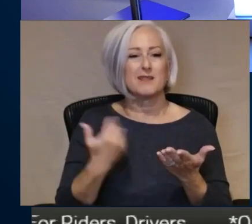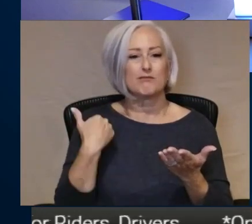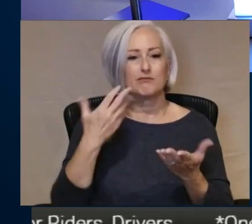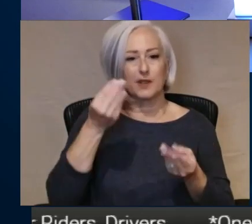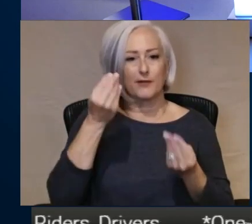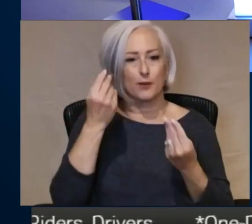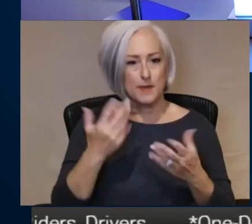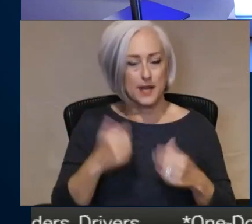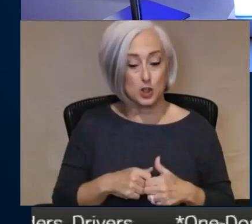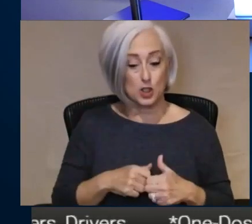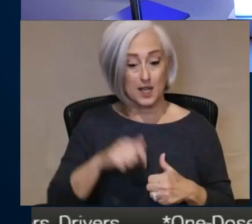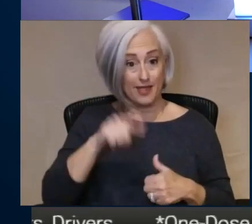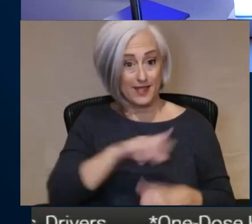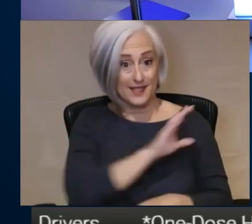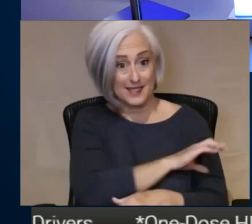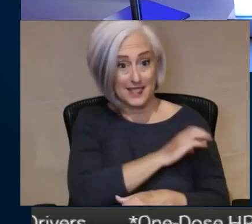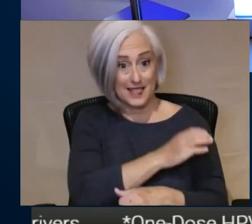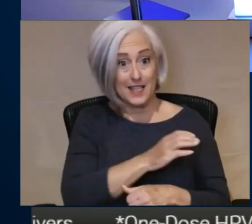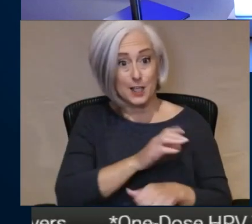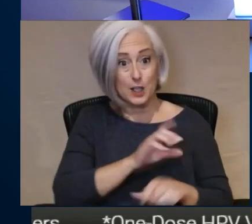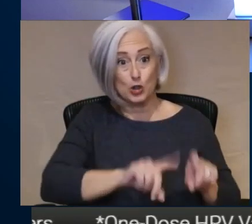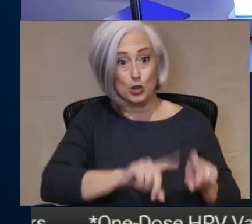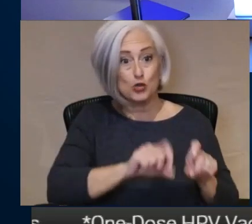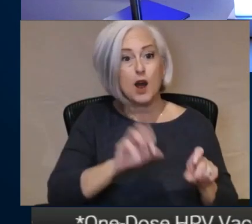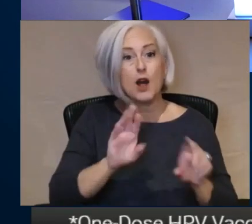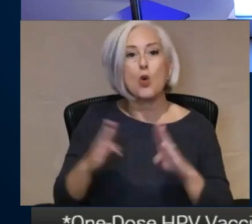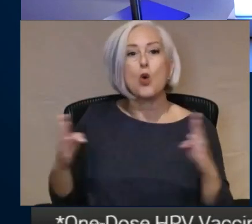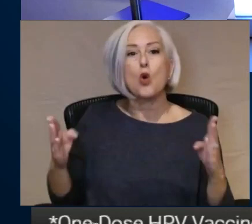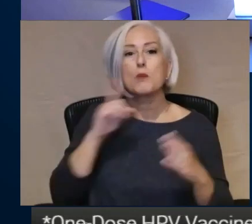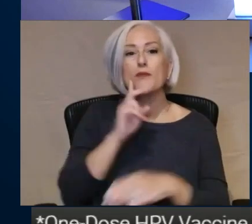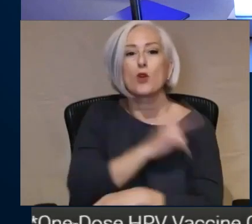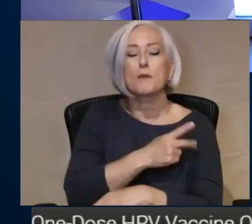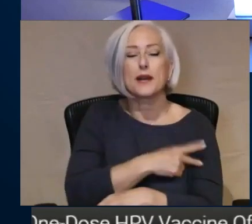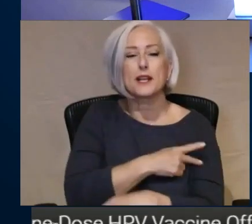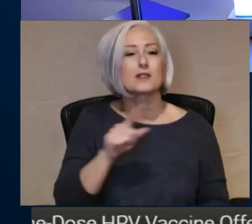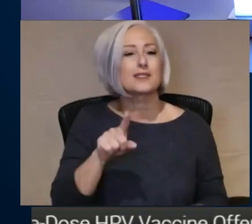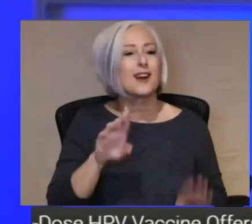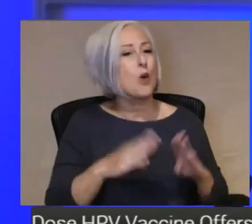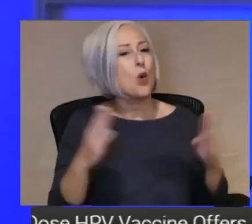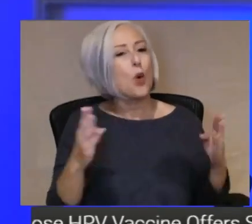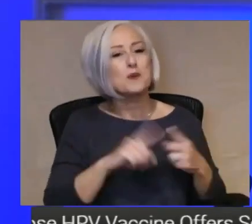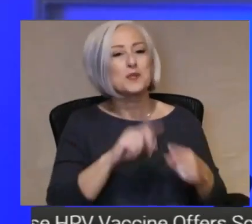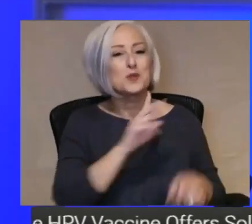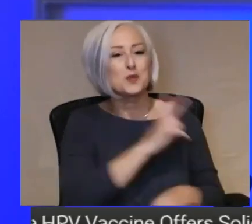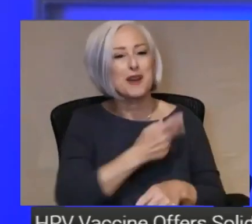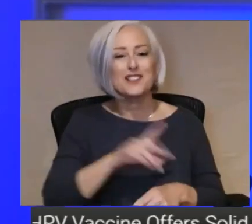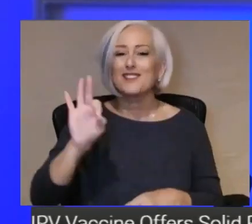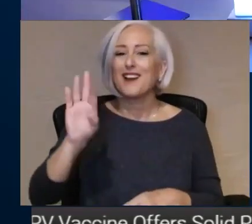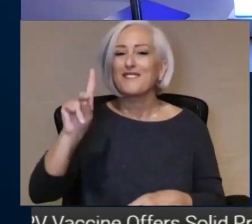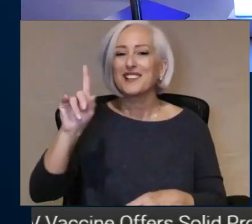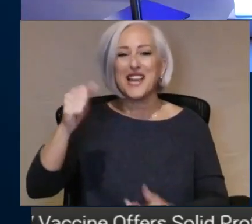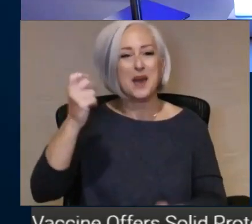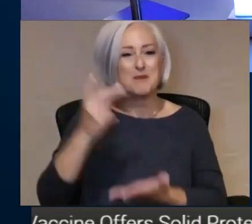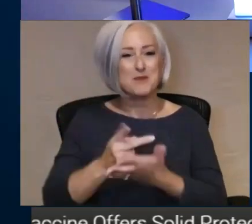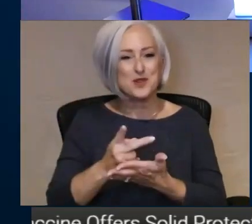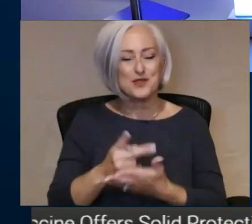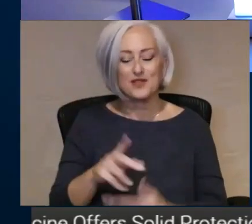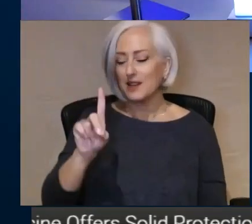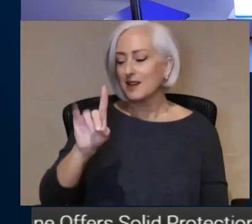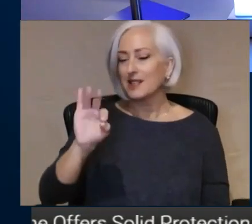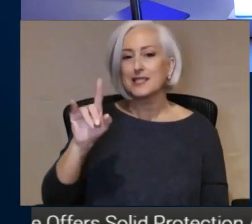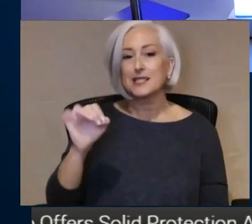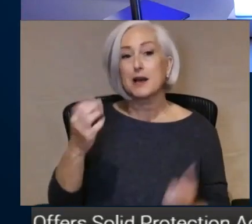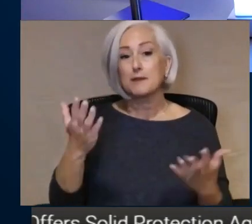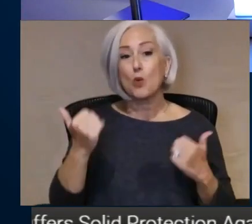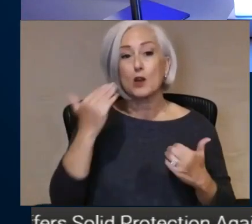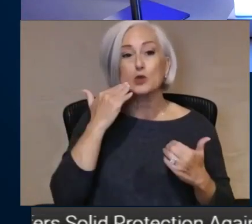to patients? Interesting. It is open to patients. FDA approved. Okay, Debbie wants to know, what qualifies